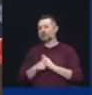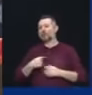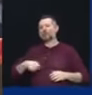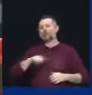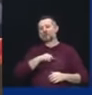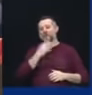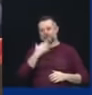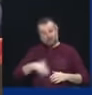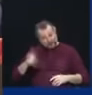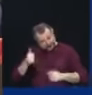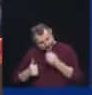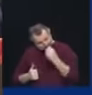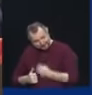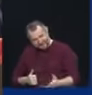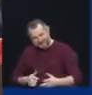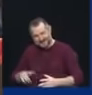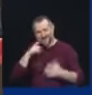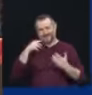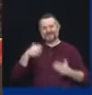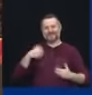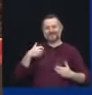comes